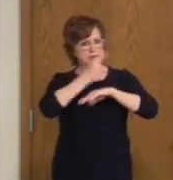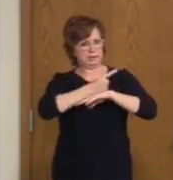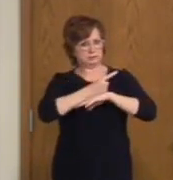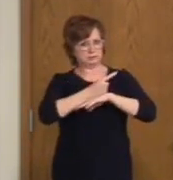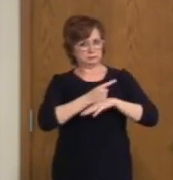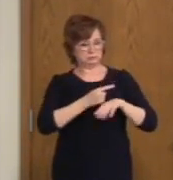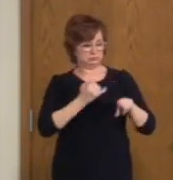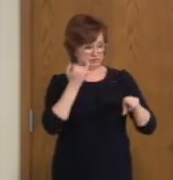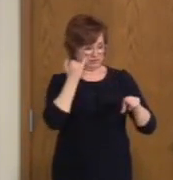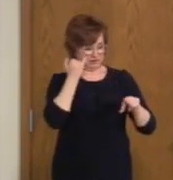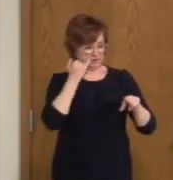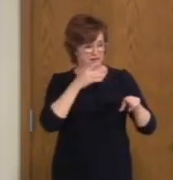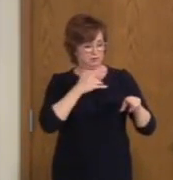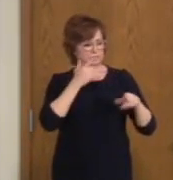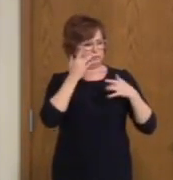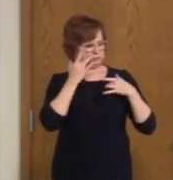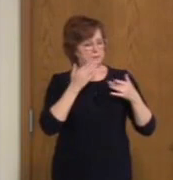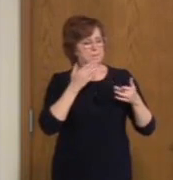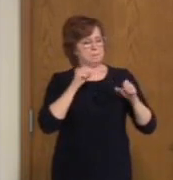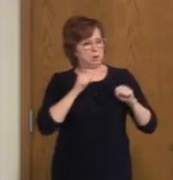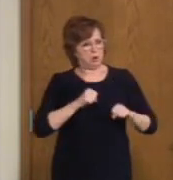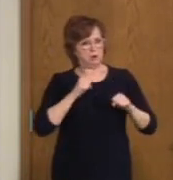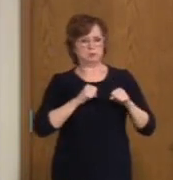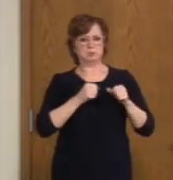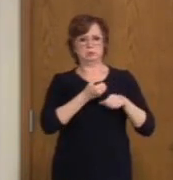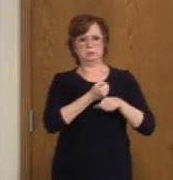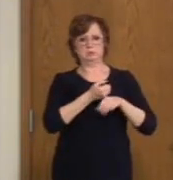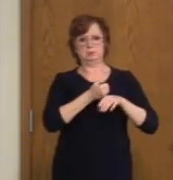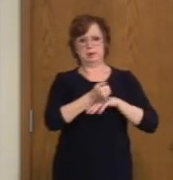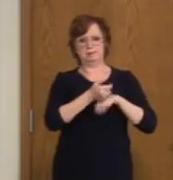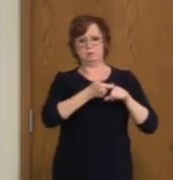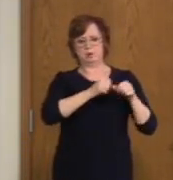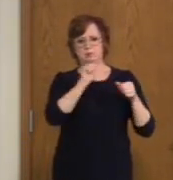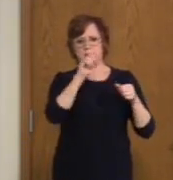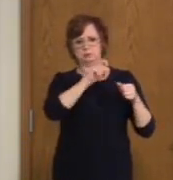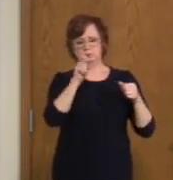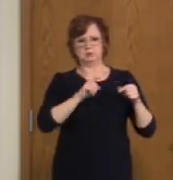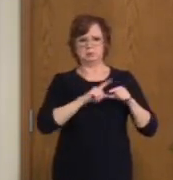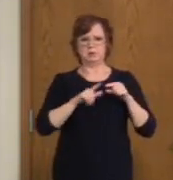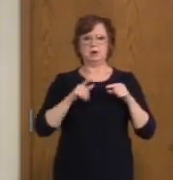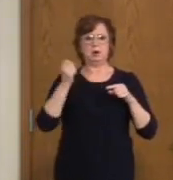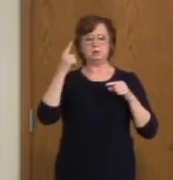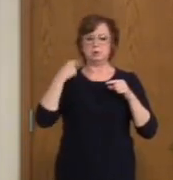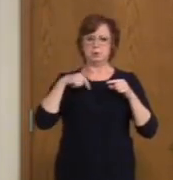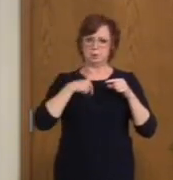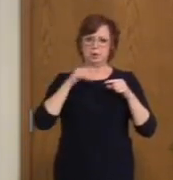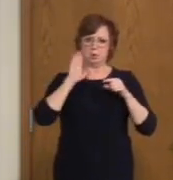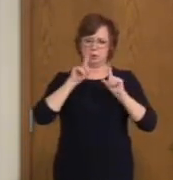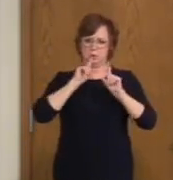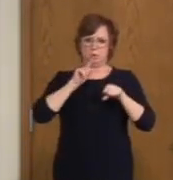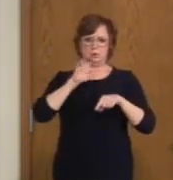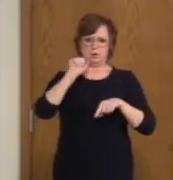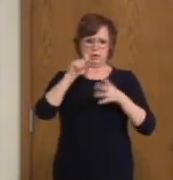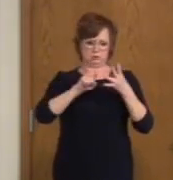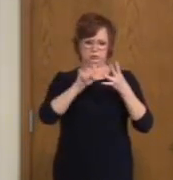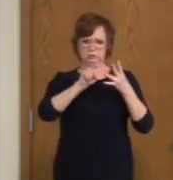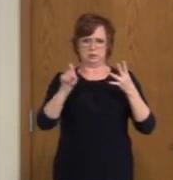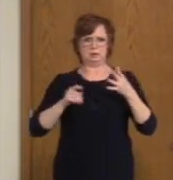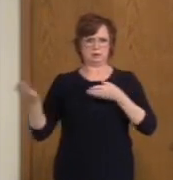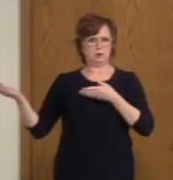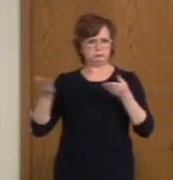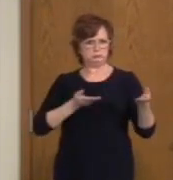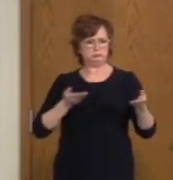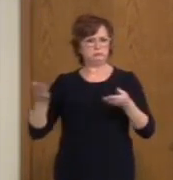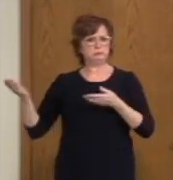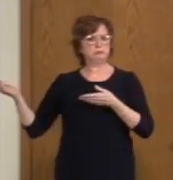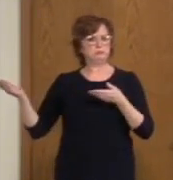But generally, we will have AstraZeneca in small amounts available as supplies allow, and